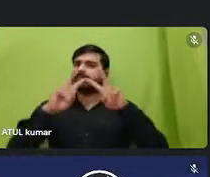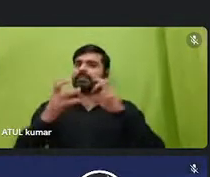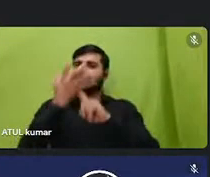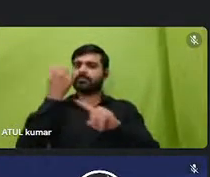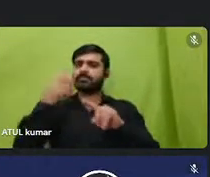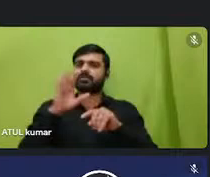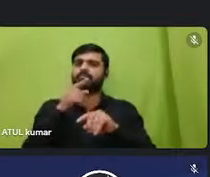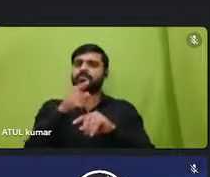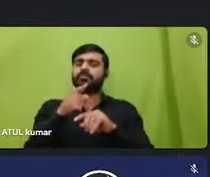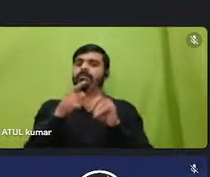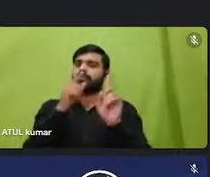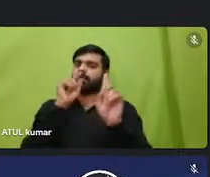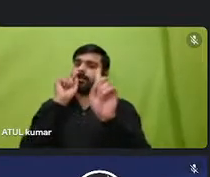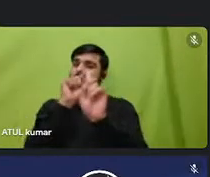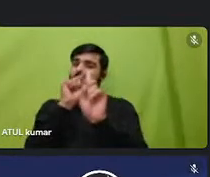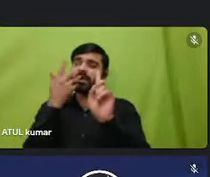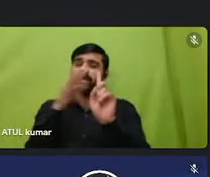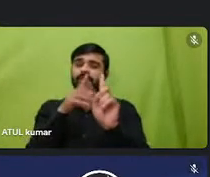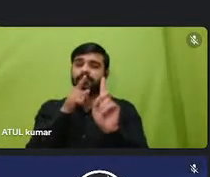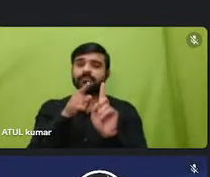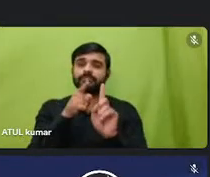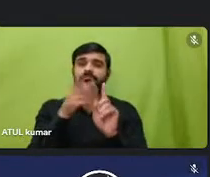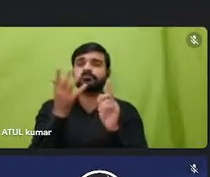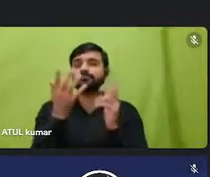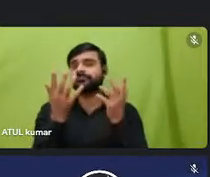Emery, and they indicate that